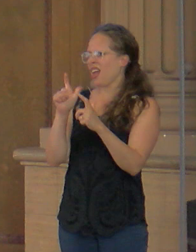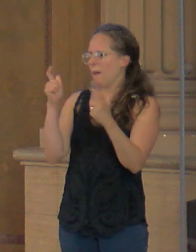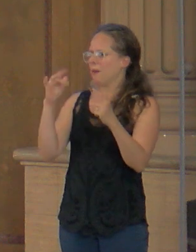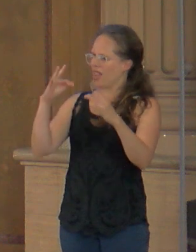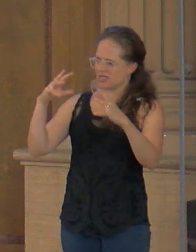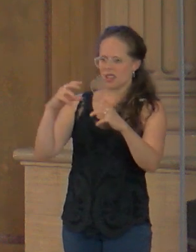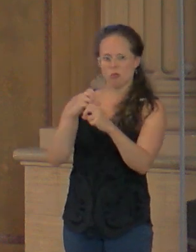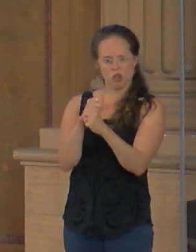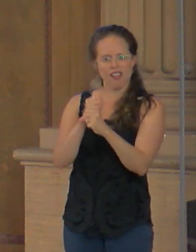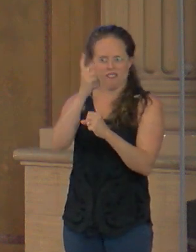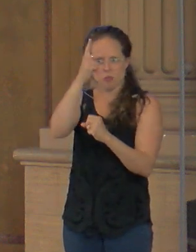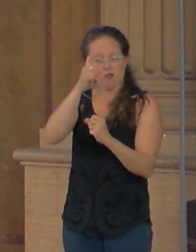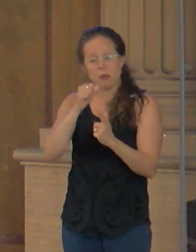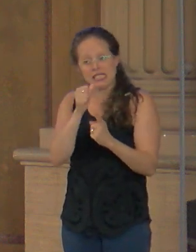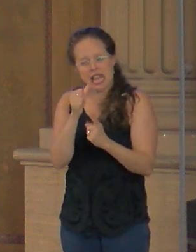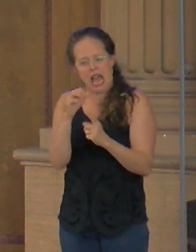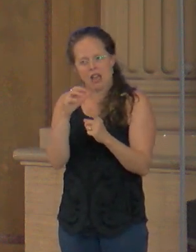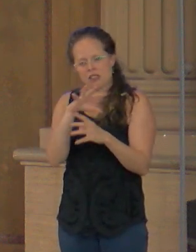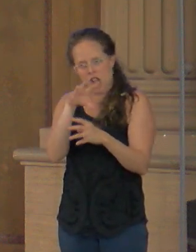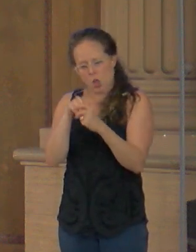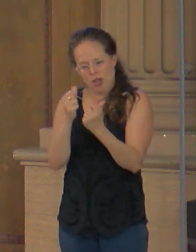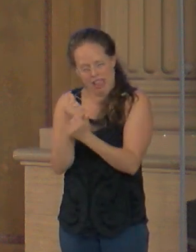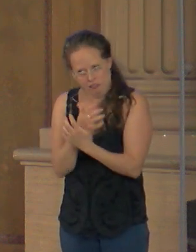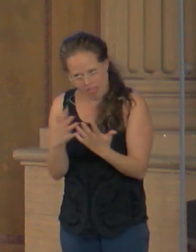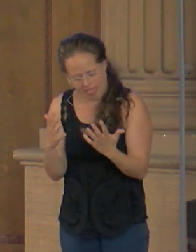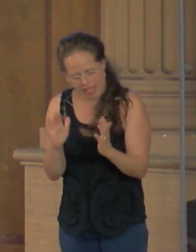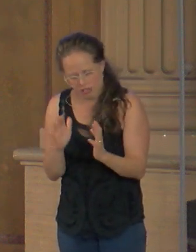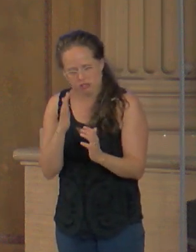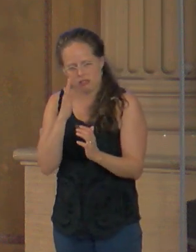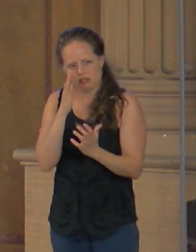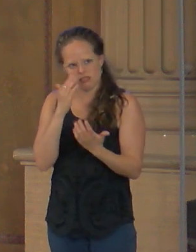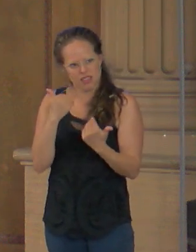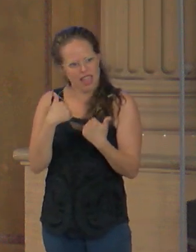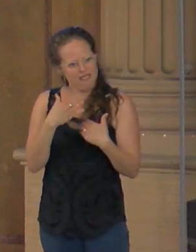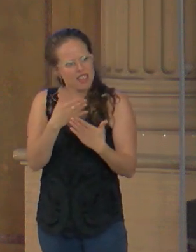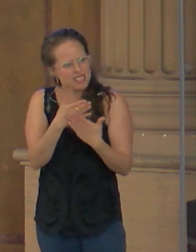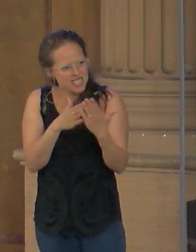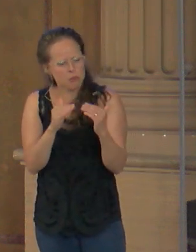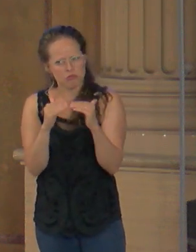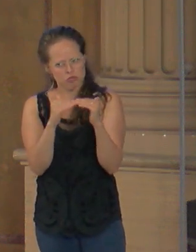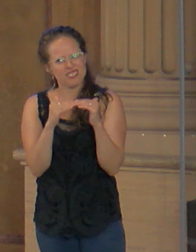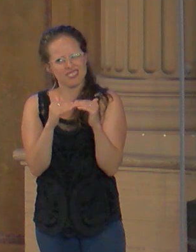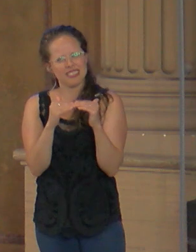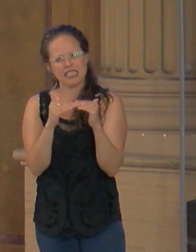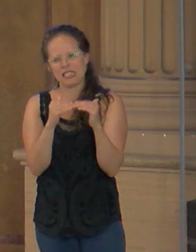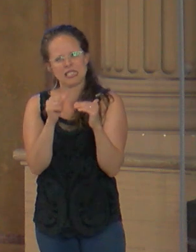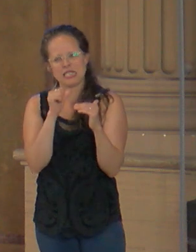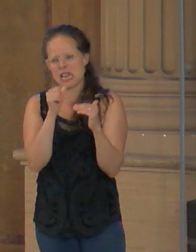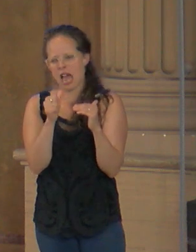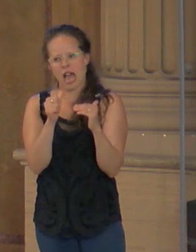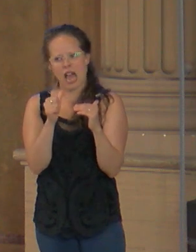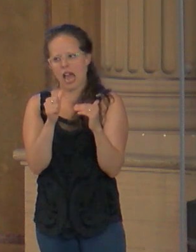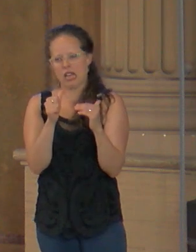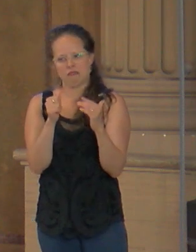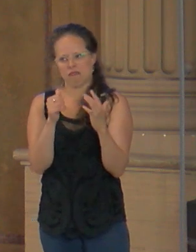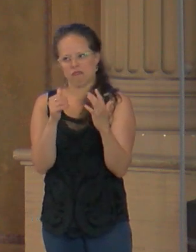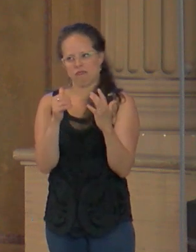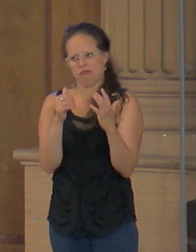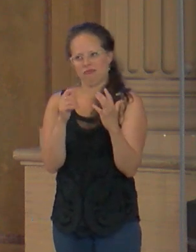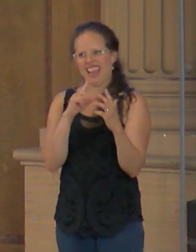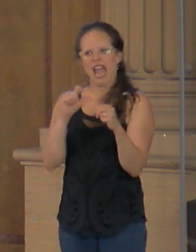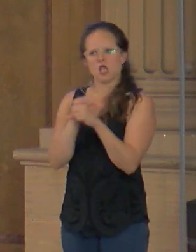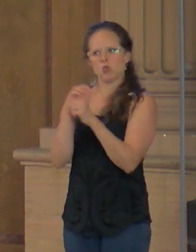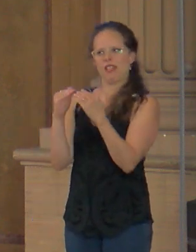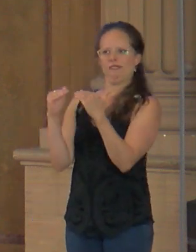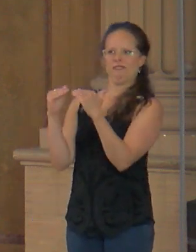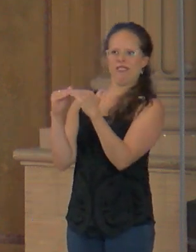It doesn't sum up everything, and we'll talk about some of the things it doesn't sum up. There is some of justice that actually falls outside of just that term fairness. But